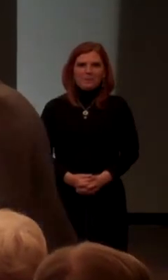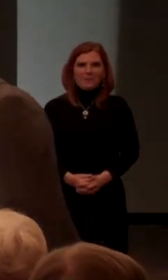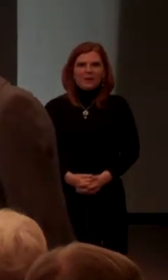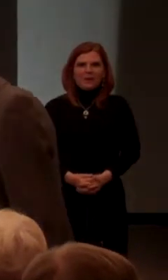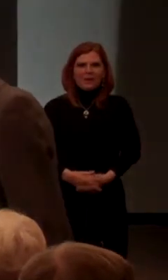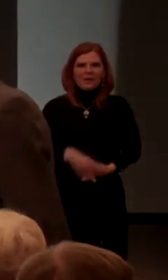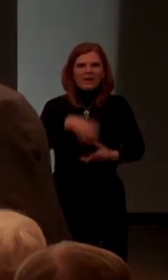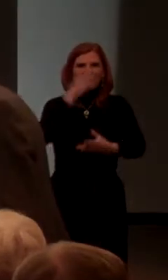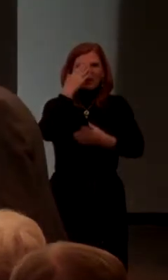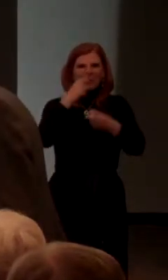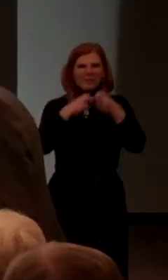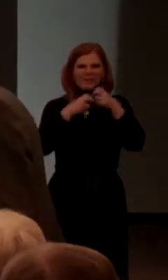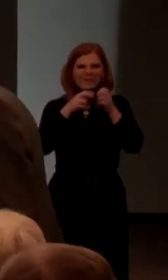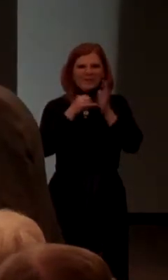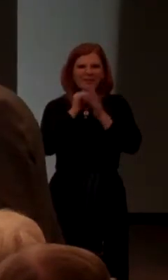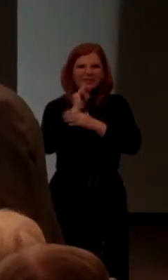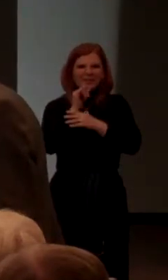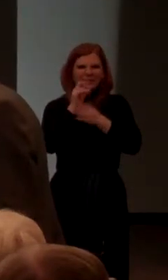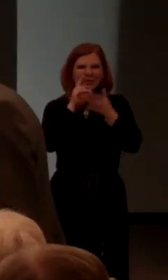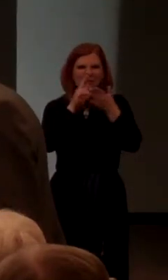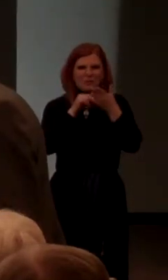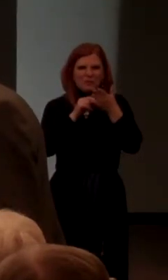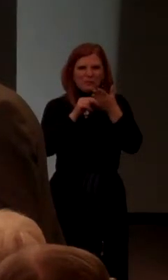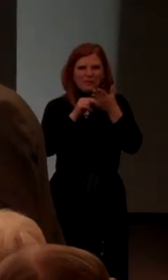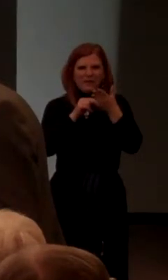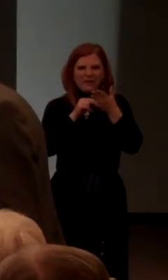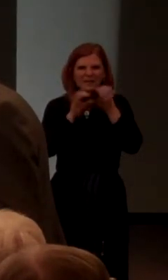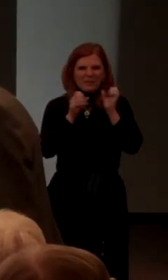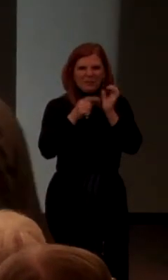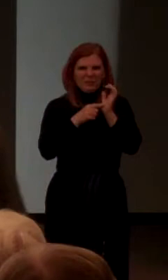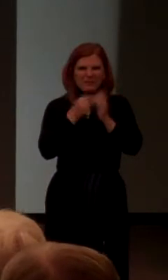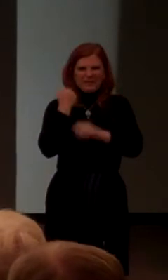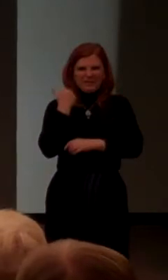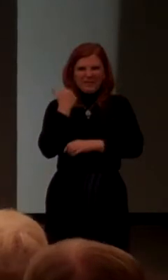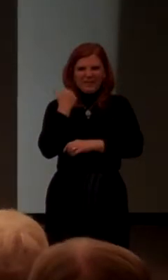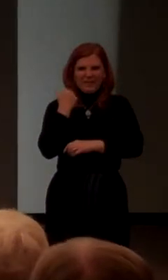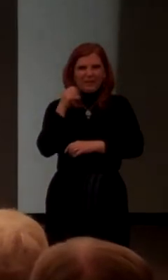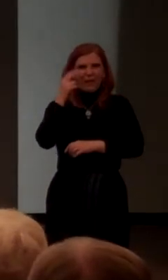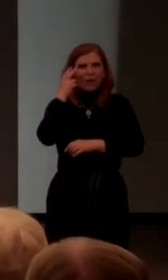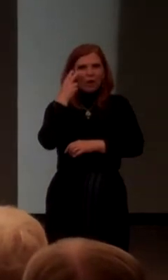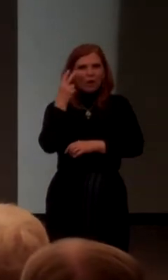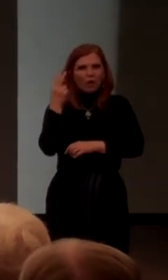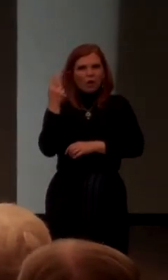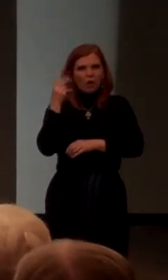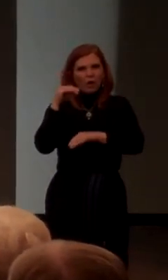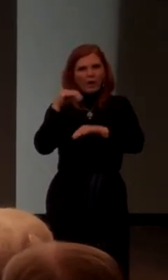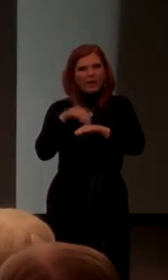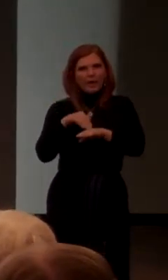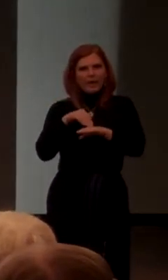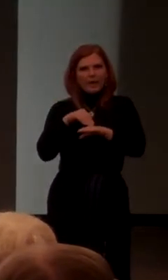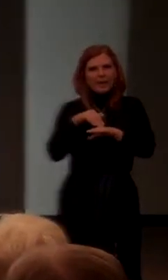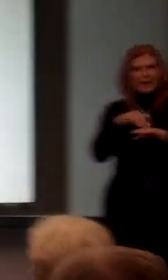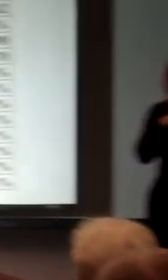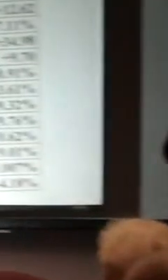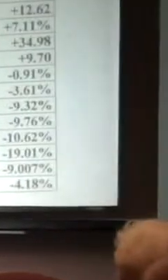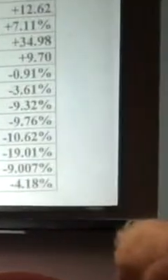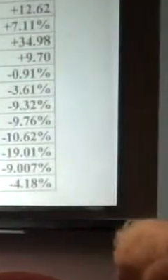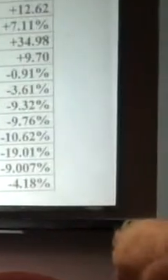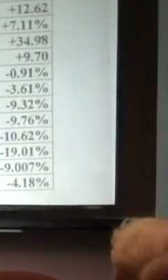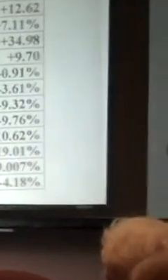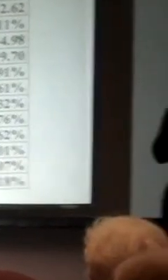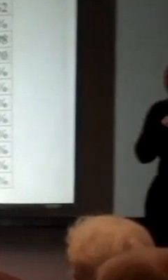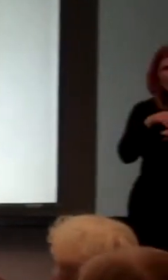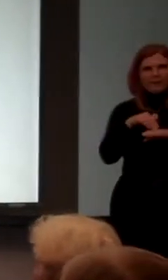You know how difficult it is to read directions and these things? Look at the...